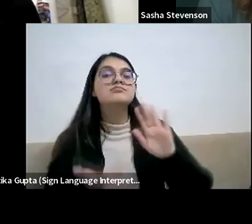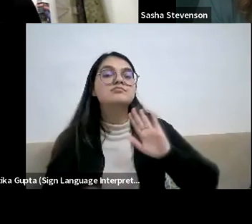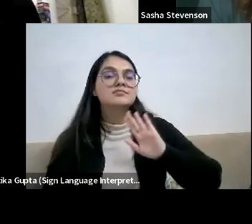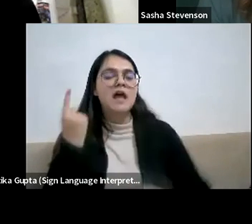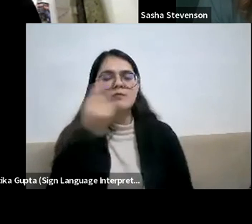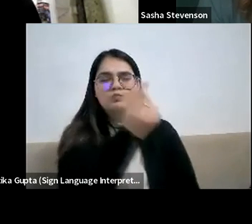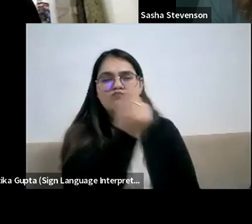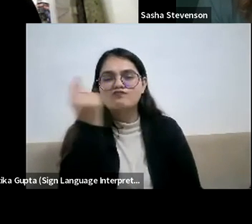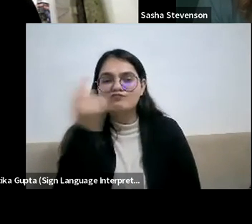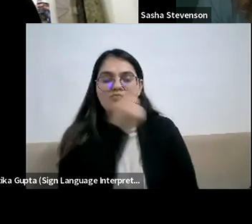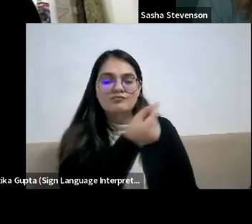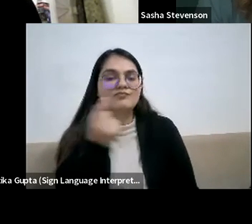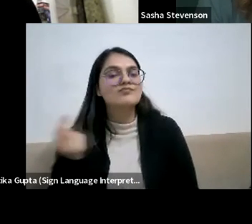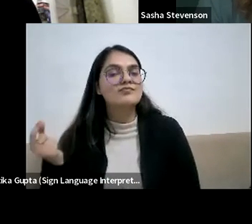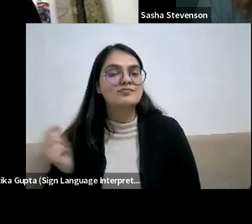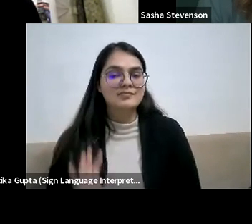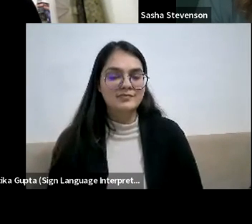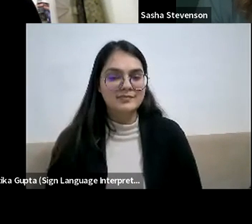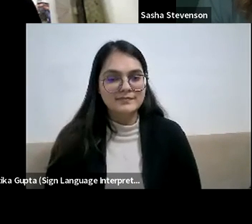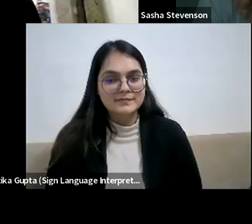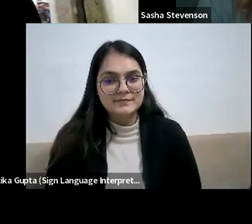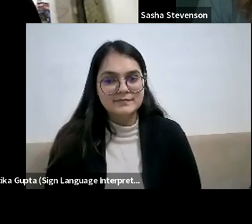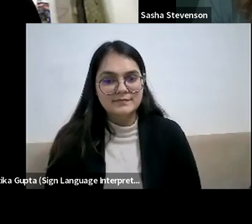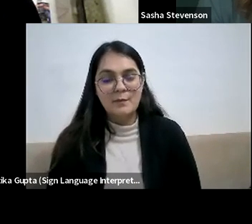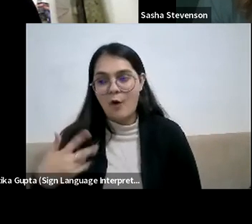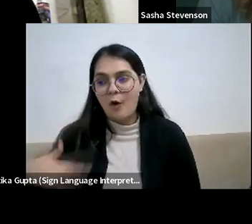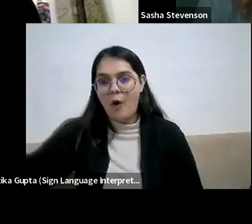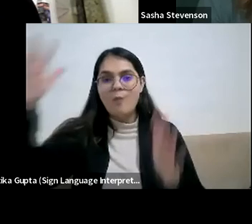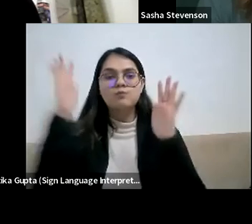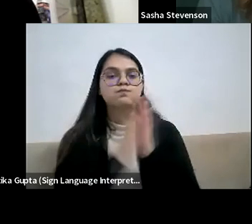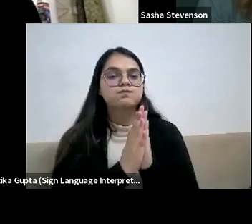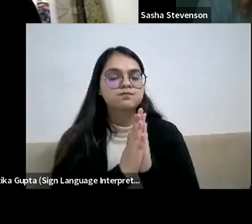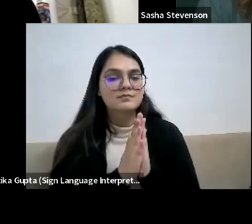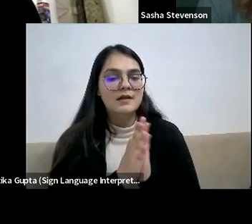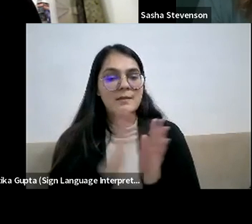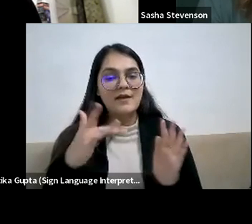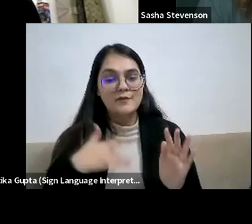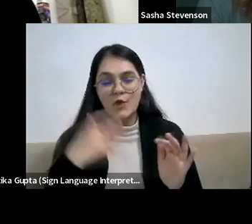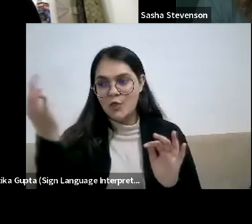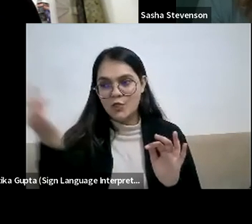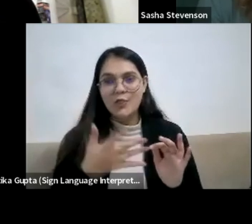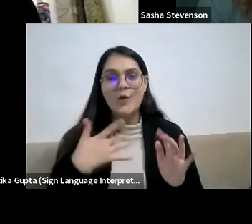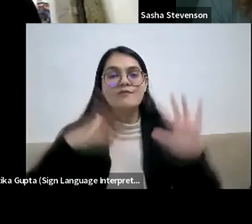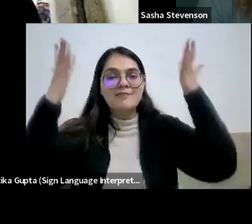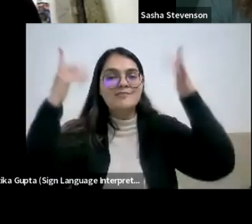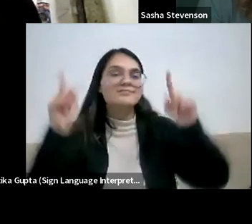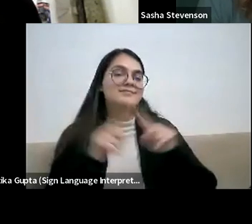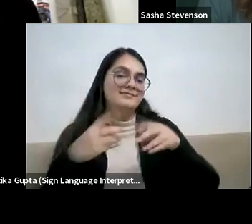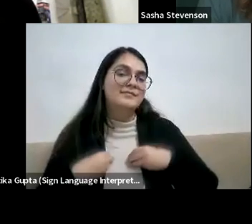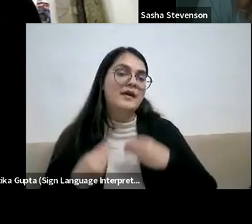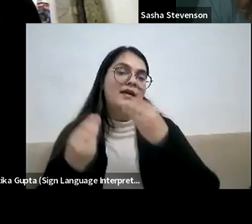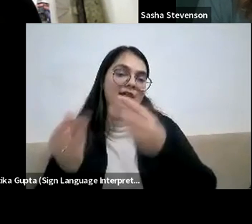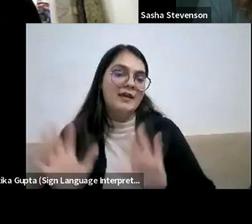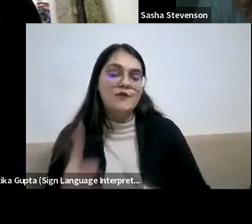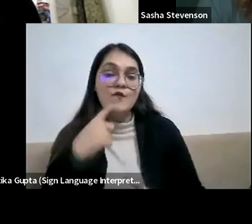single aspect of putting anything of this sort together. So I have acquired a newfound appreciation for those who